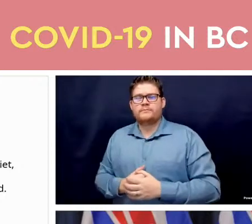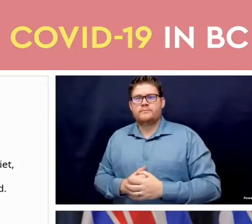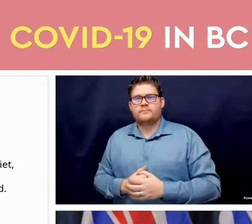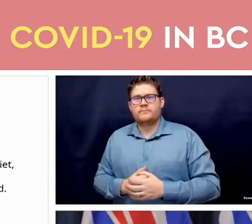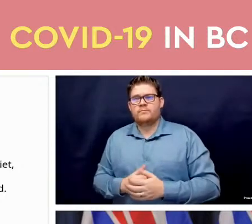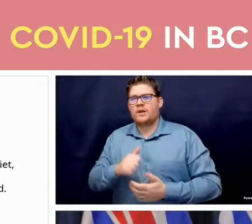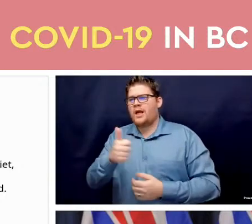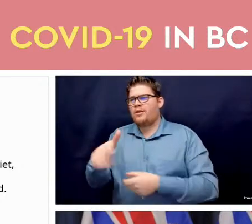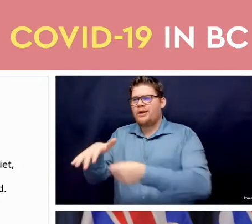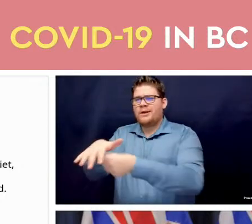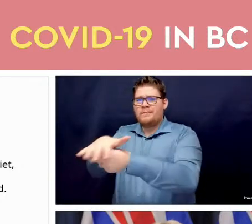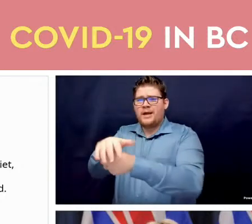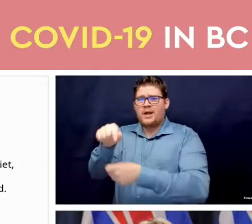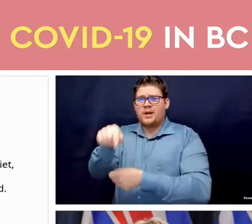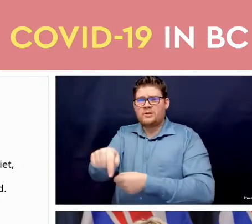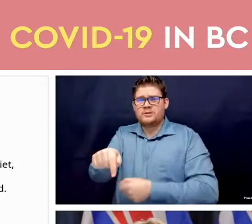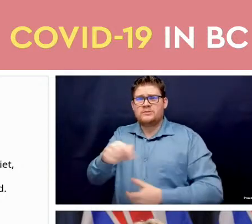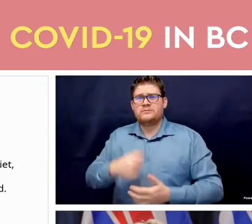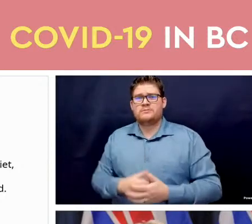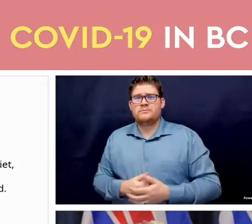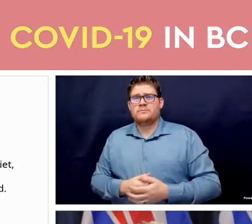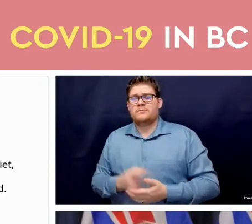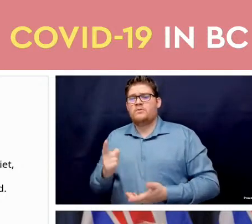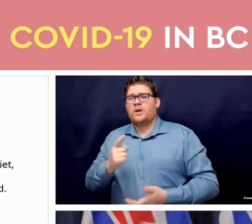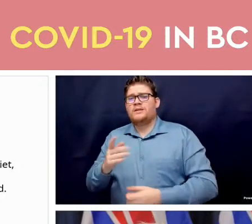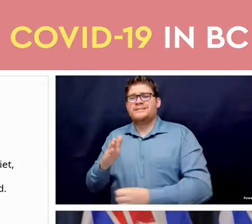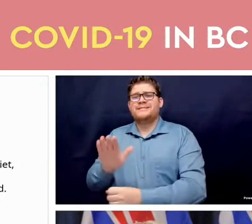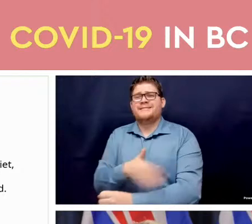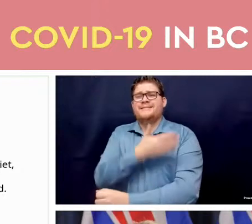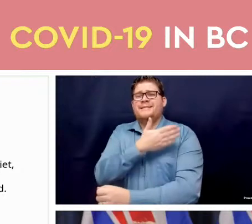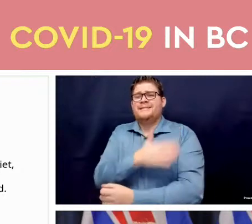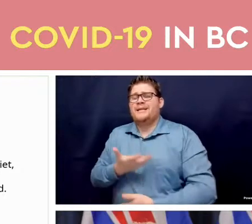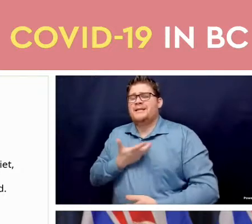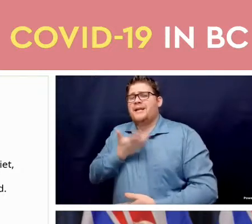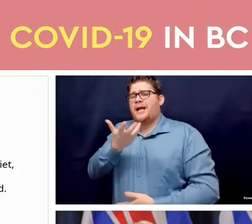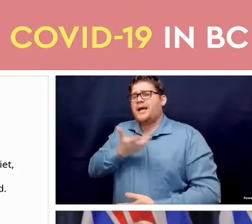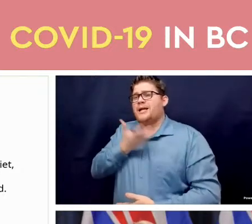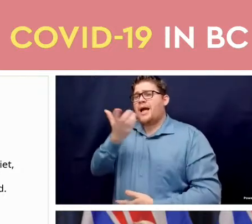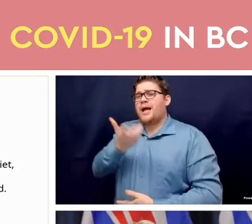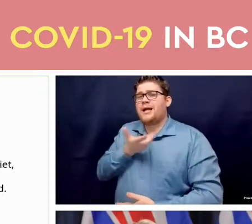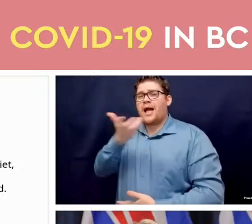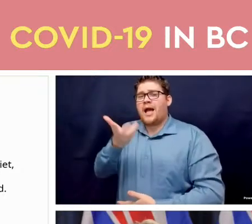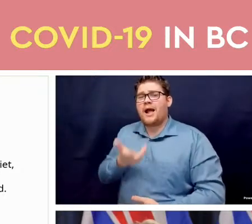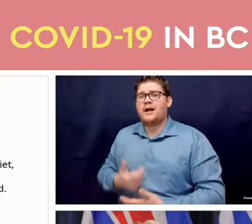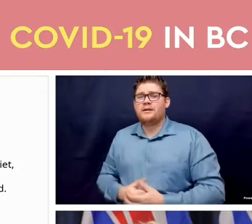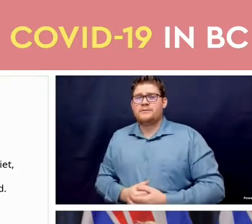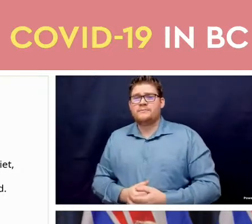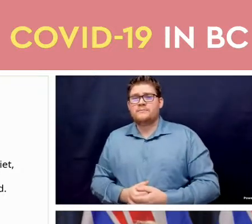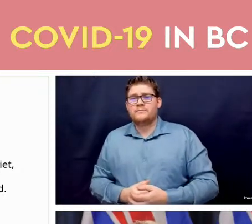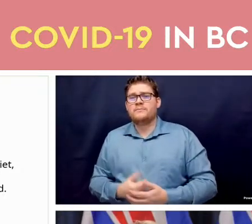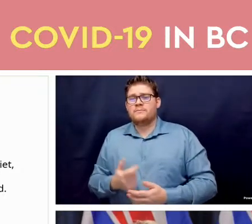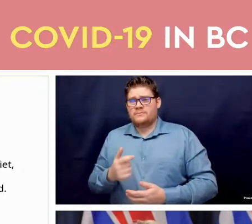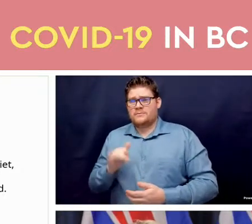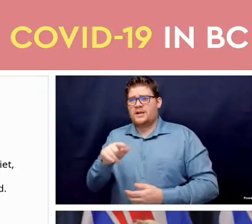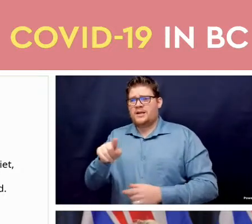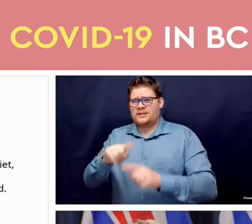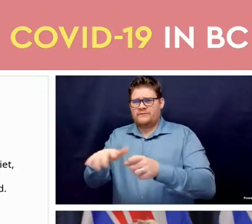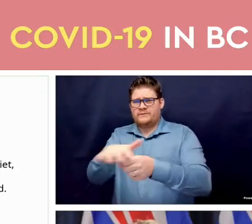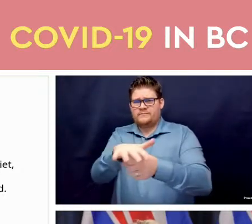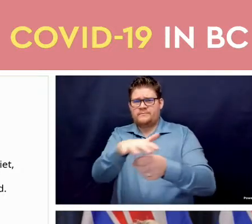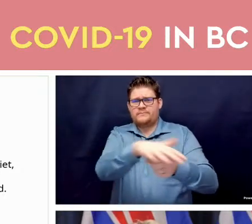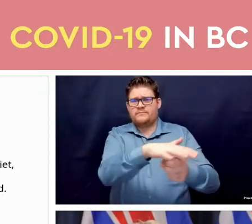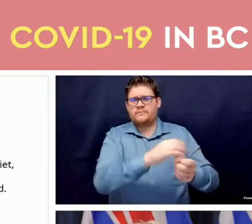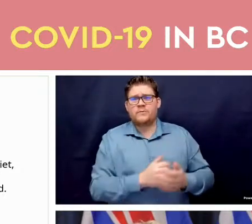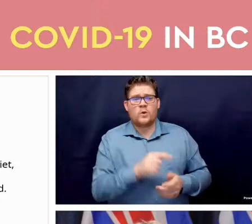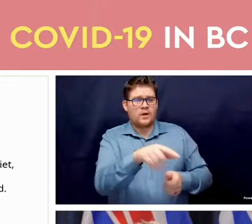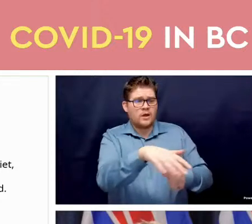crowded, whether you're quiet, your own personal risk and vaccination status. Those are all things that we take into